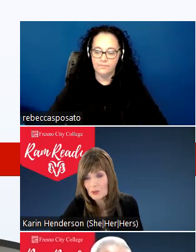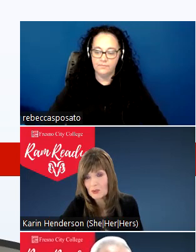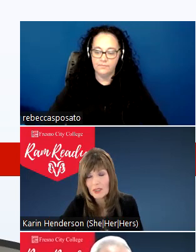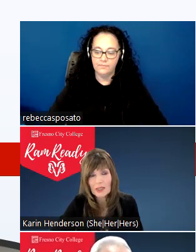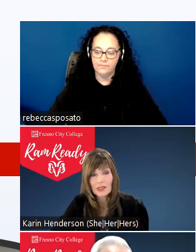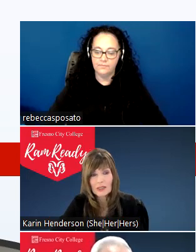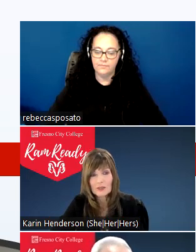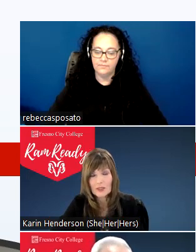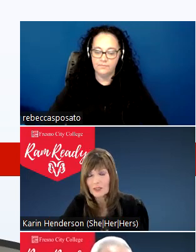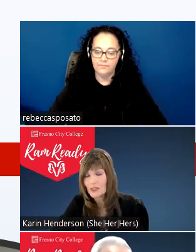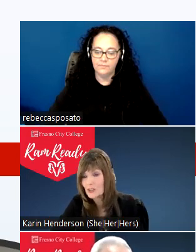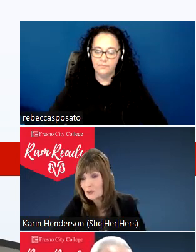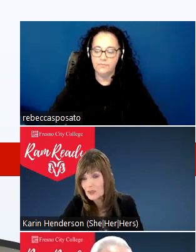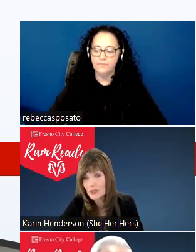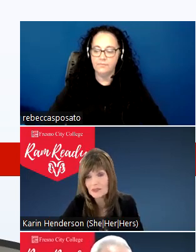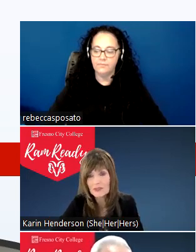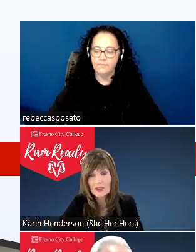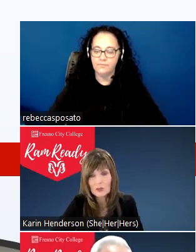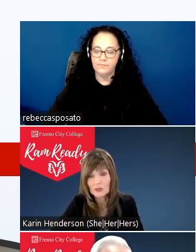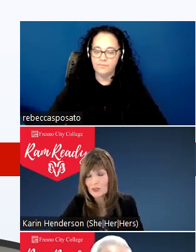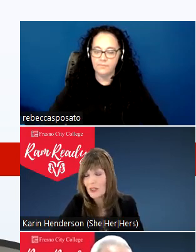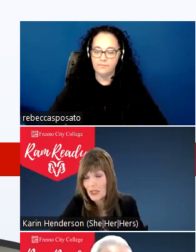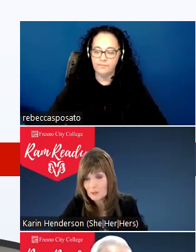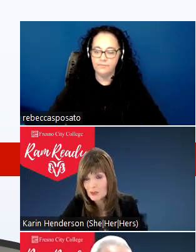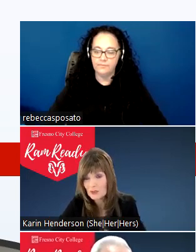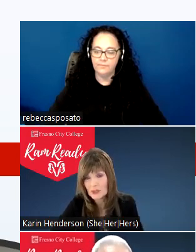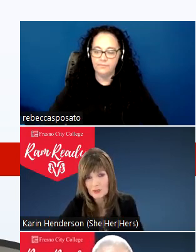about you. They're not IQ tests,